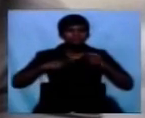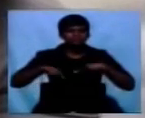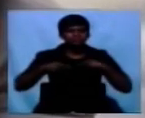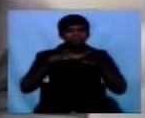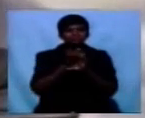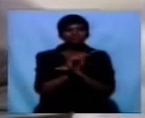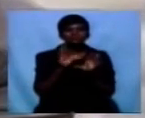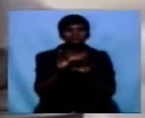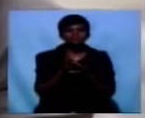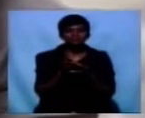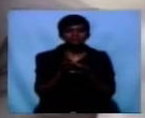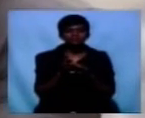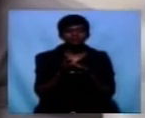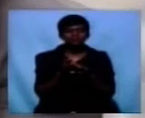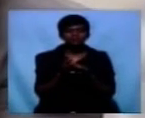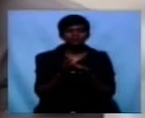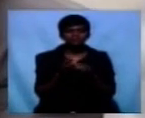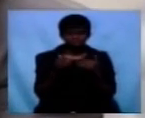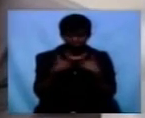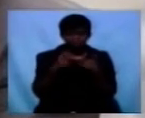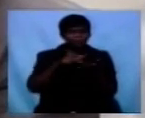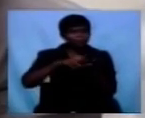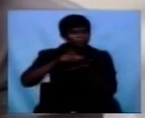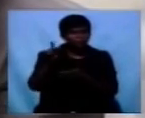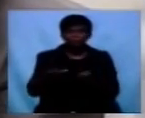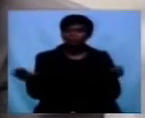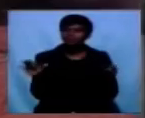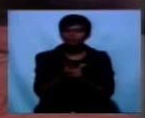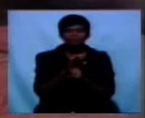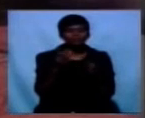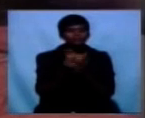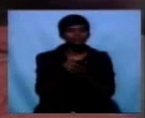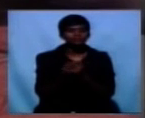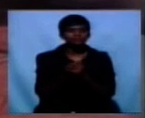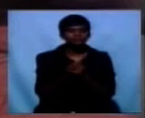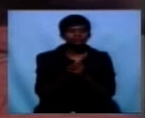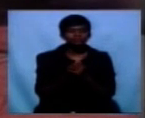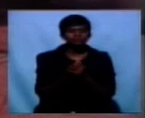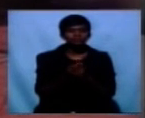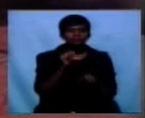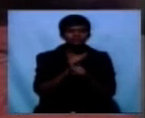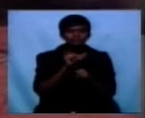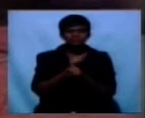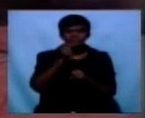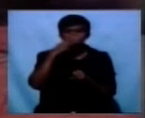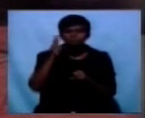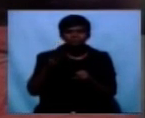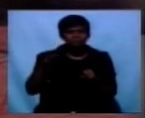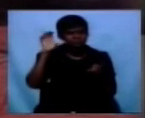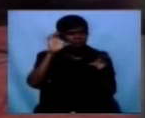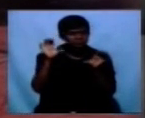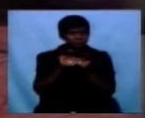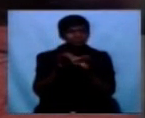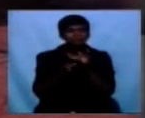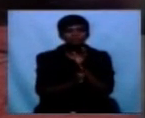contractors, I don't owe them anything. I have paid them their full. And the road is in the worst condition. No, it is not the road. It is the